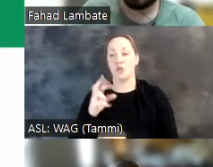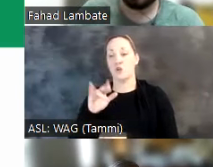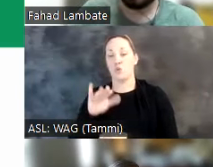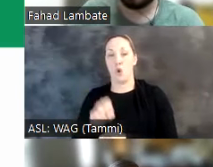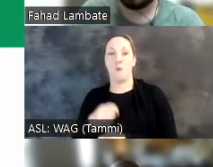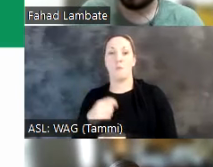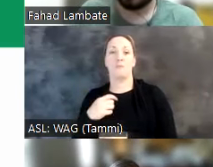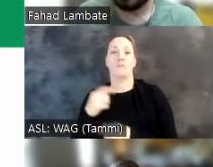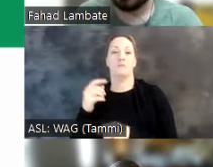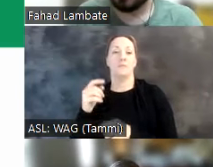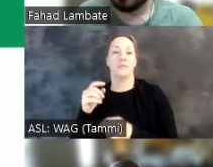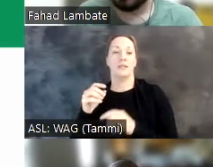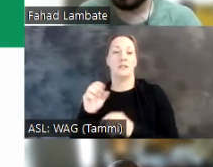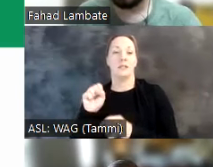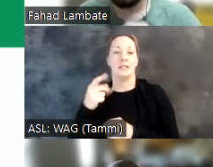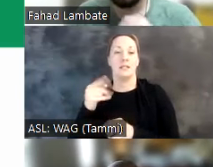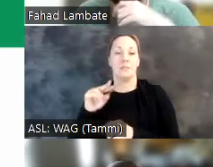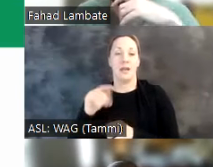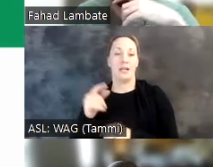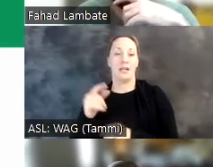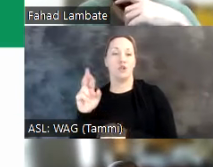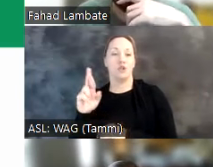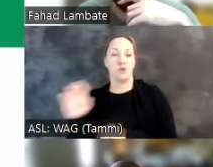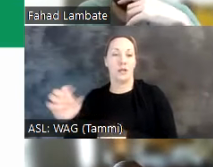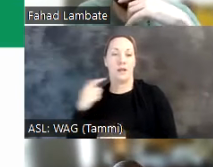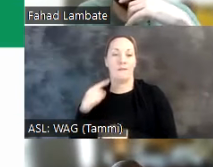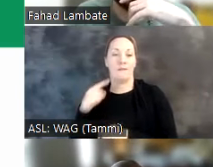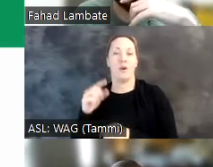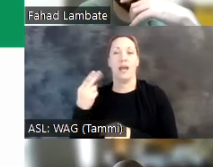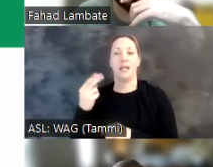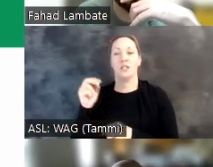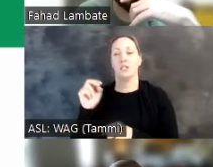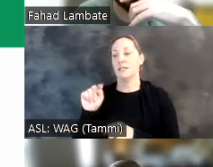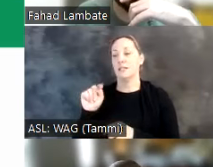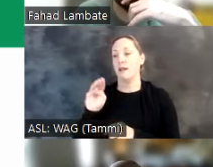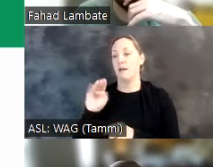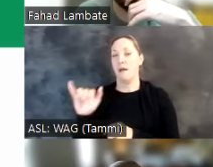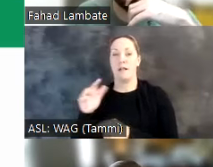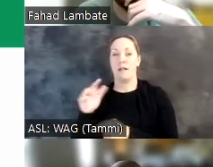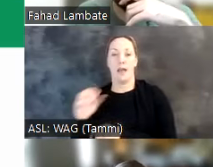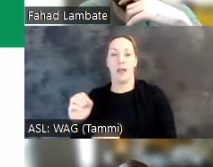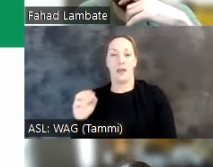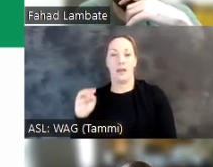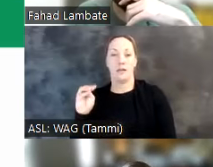testing of HTML and ARIA. And for any of